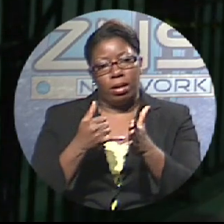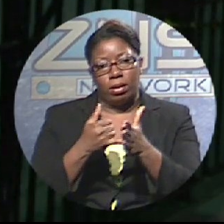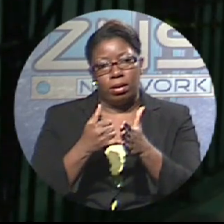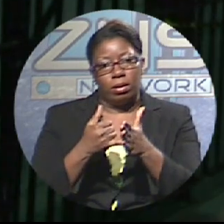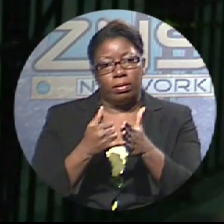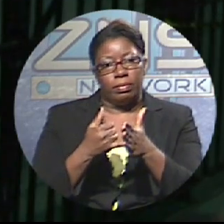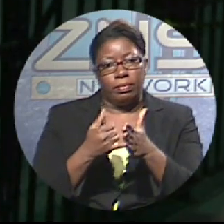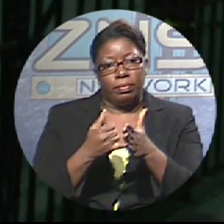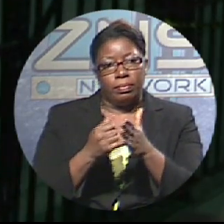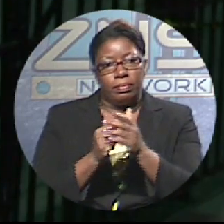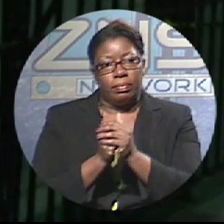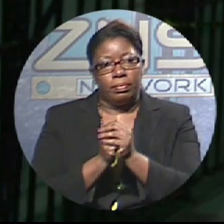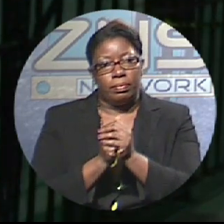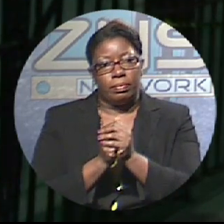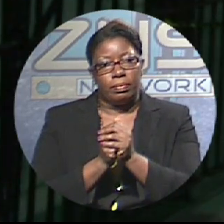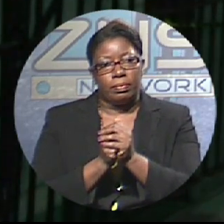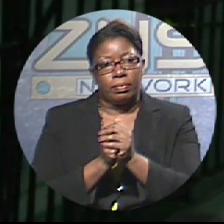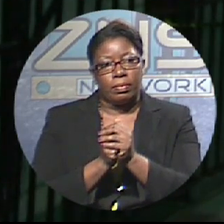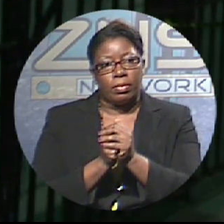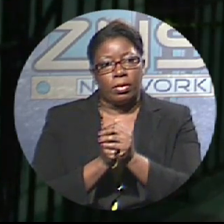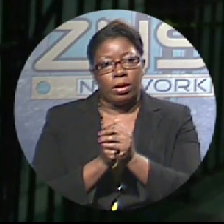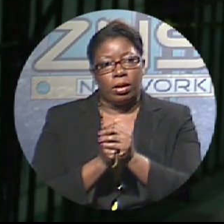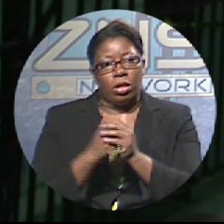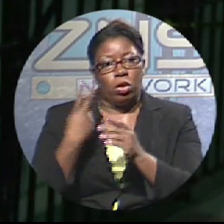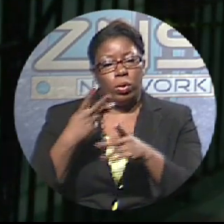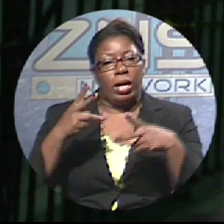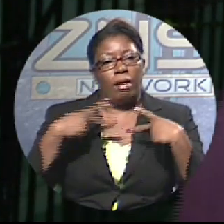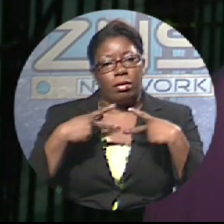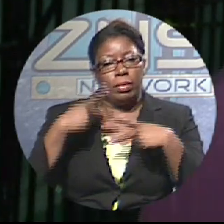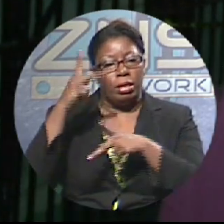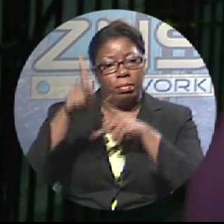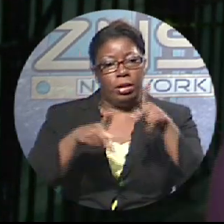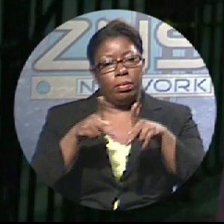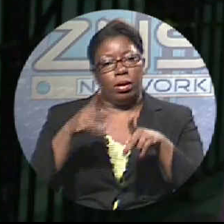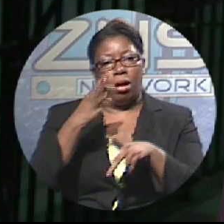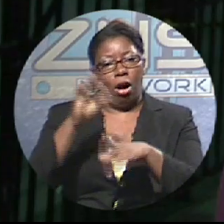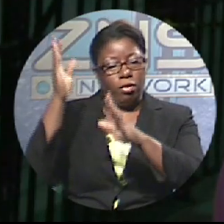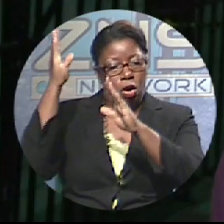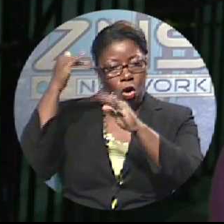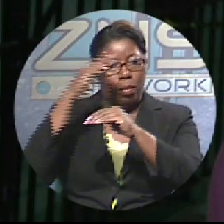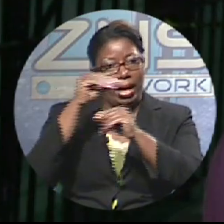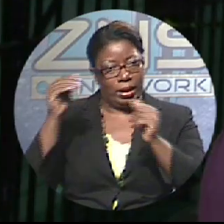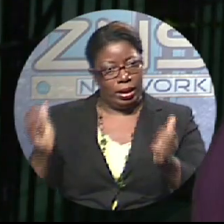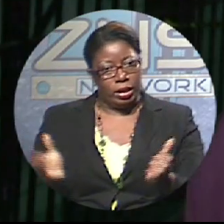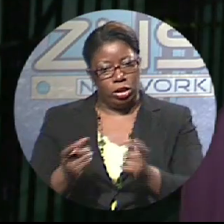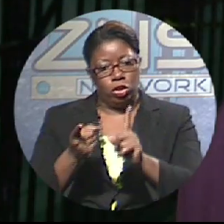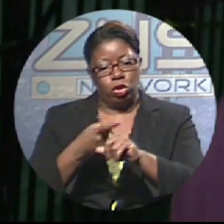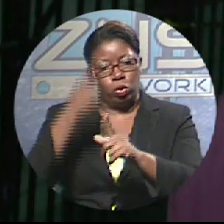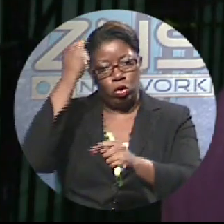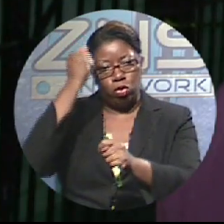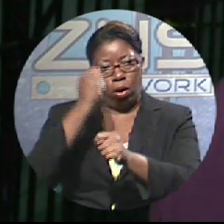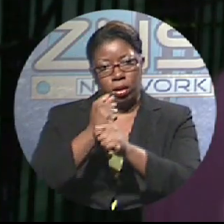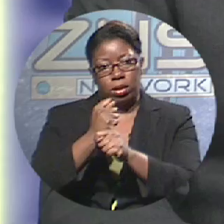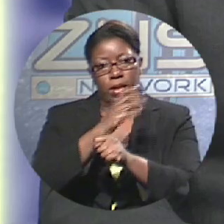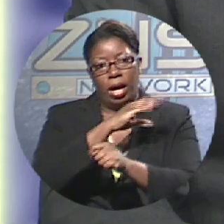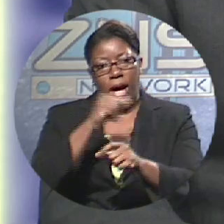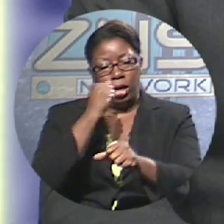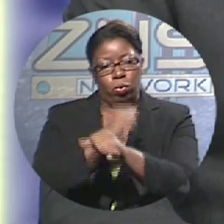it up. But we can't. We have to be a people of hope and continue to trust and work